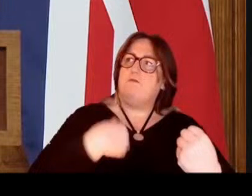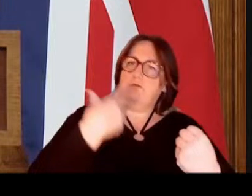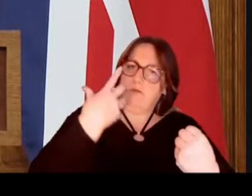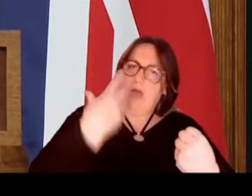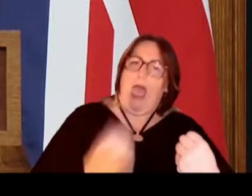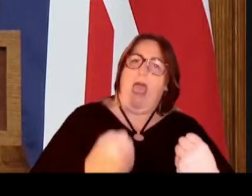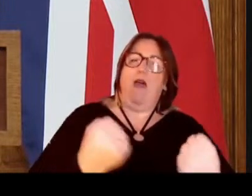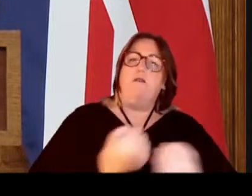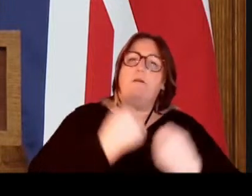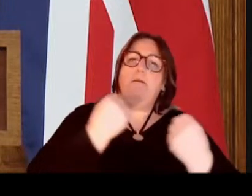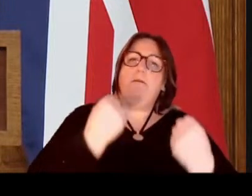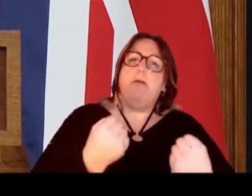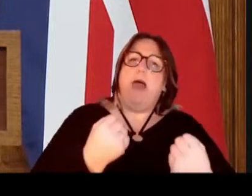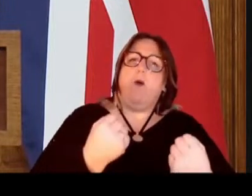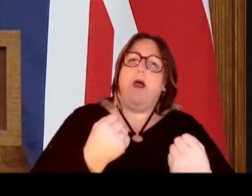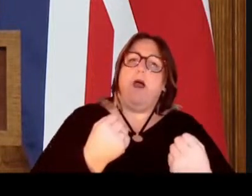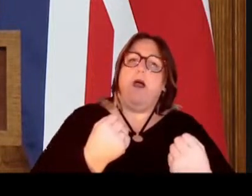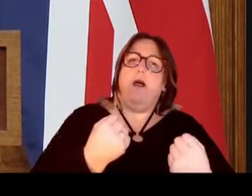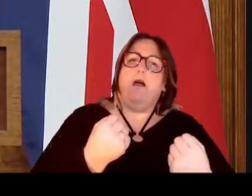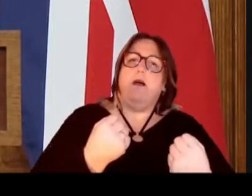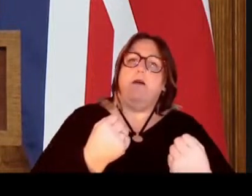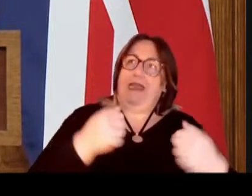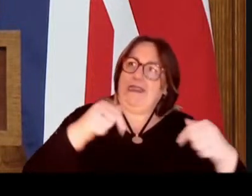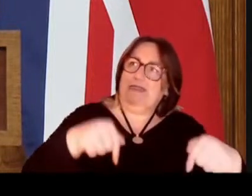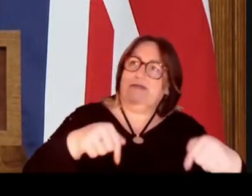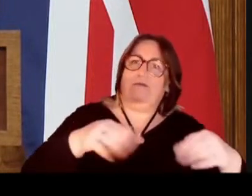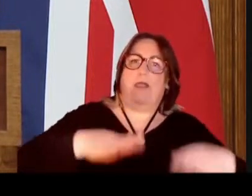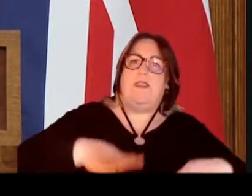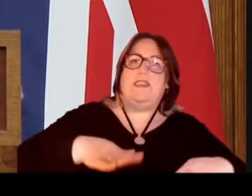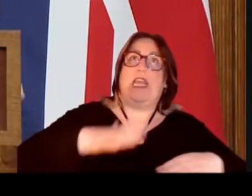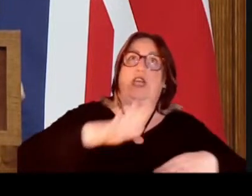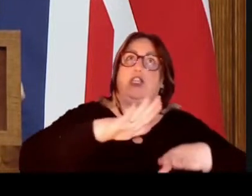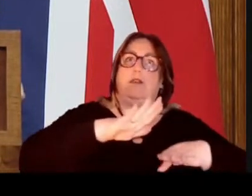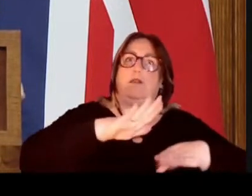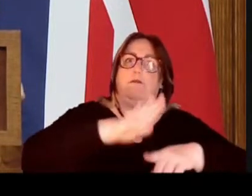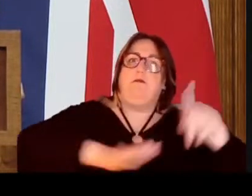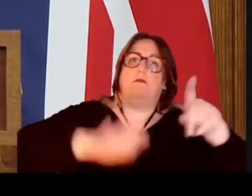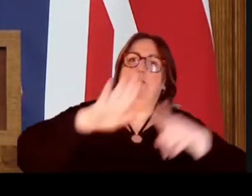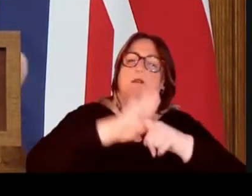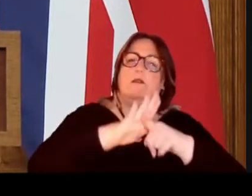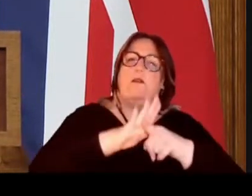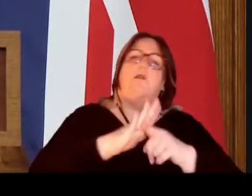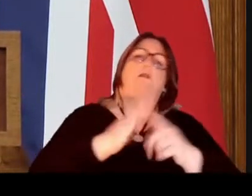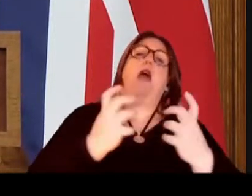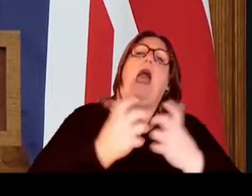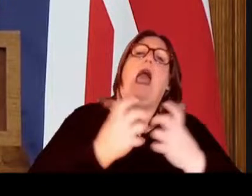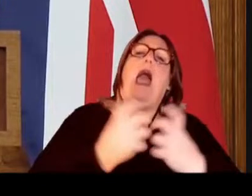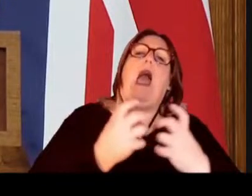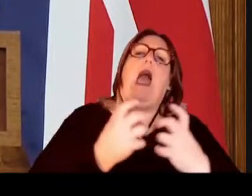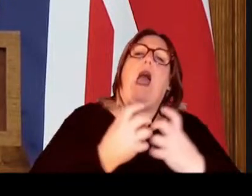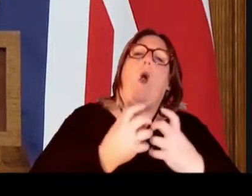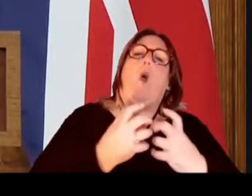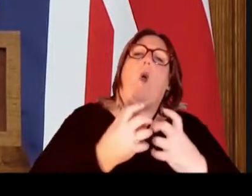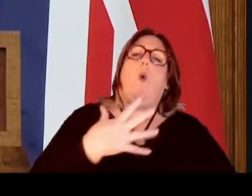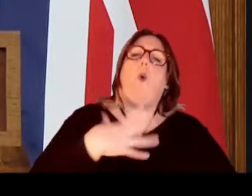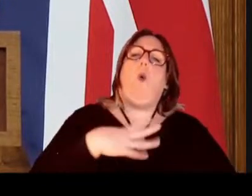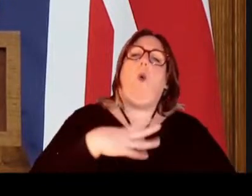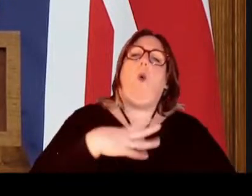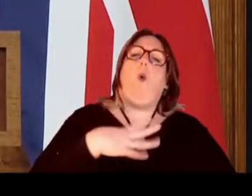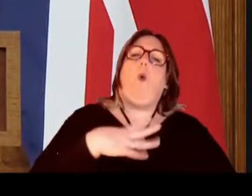But that can only begin today, by holding up the mirror and facing what we